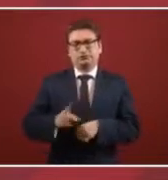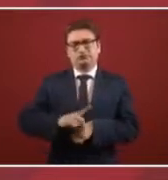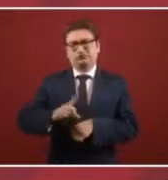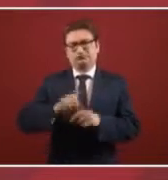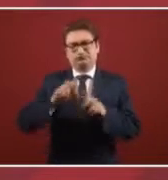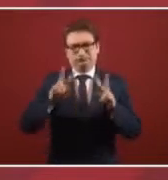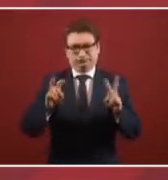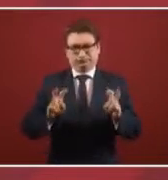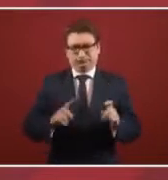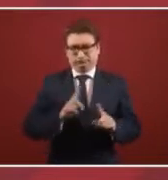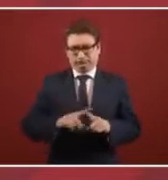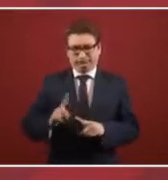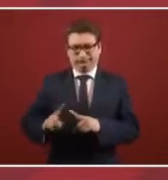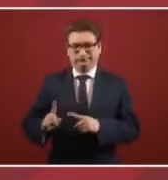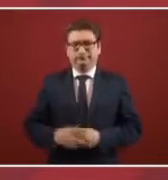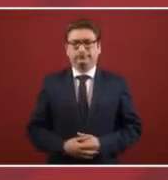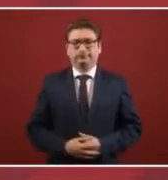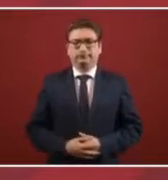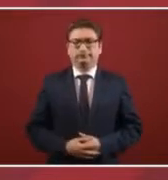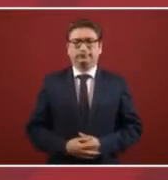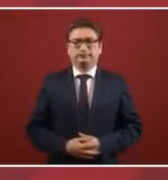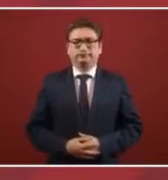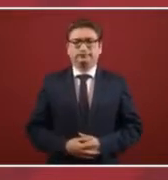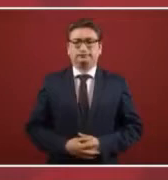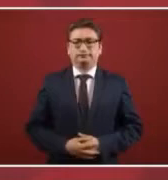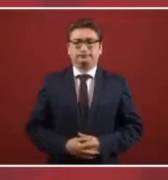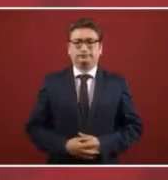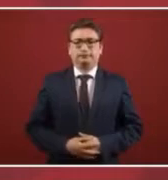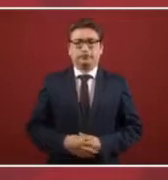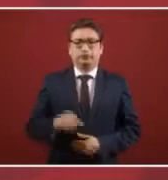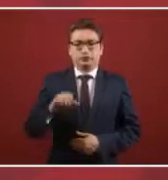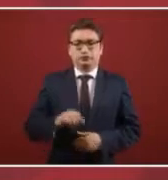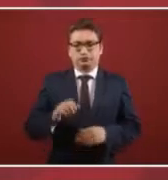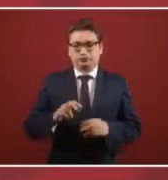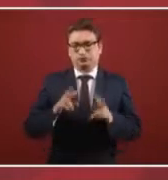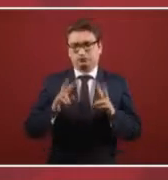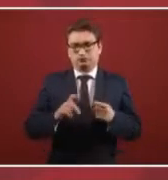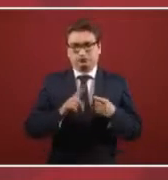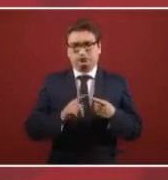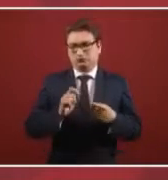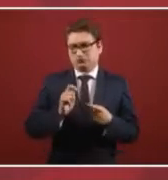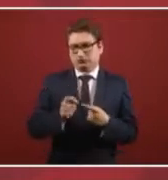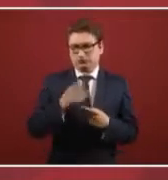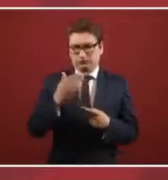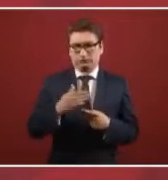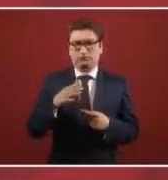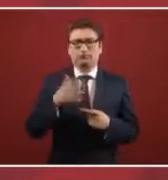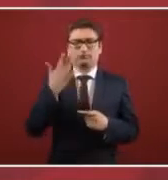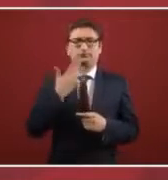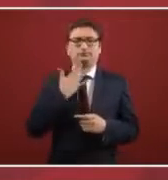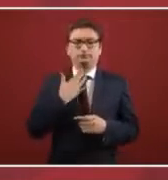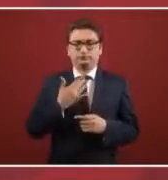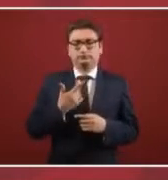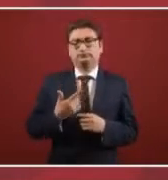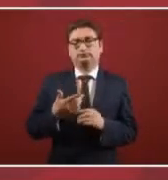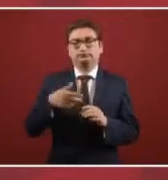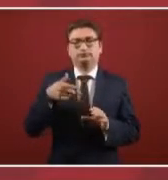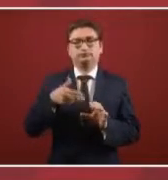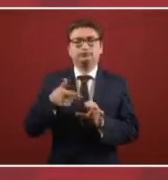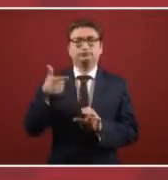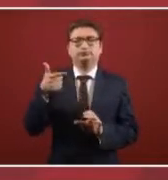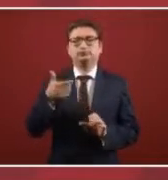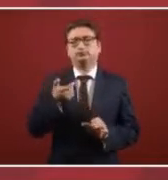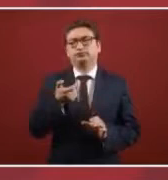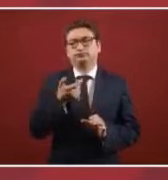a informar sobre quiénes tienen los precios. We're going to inform you regarding Carlos the who's Seifel who in va a